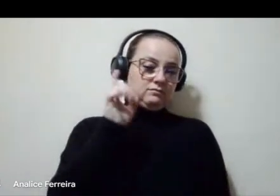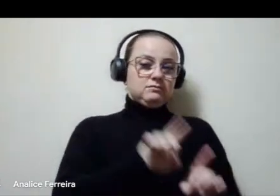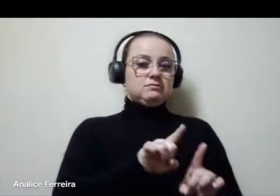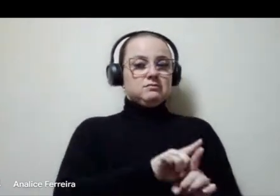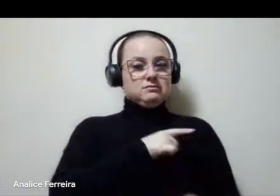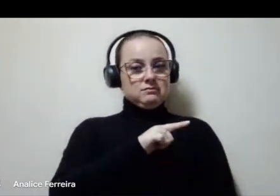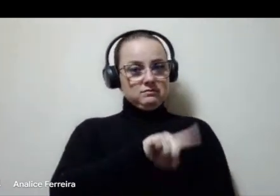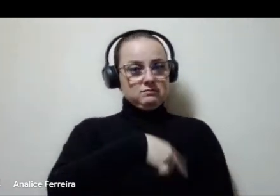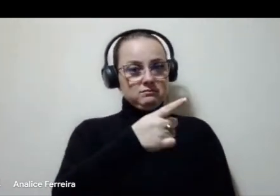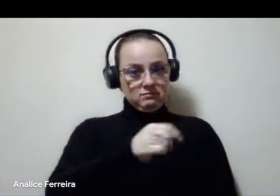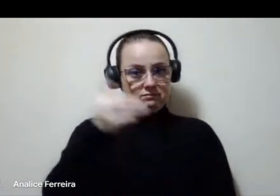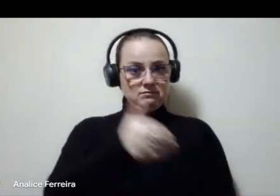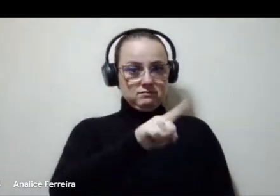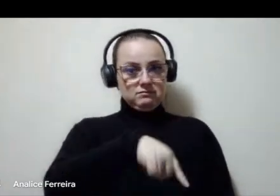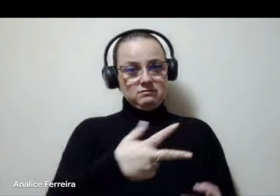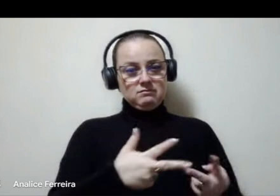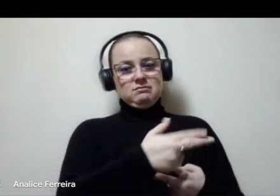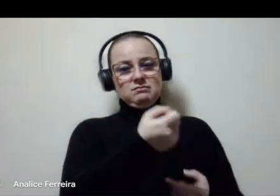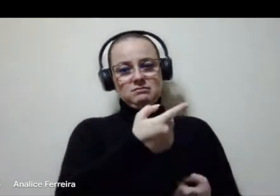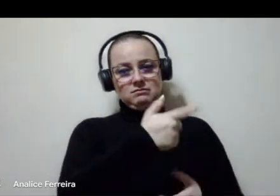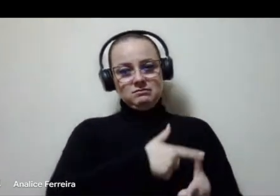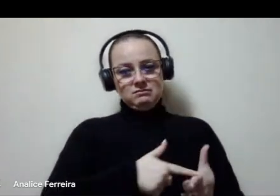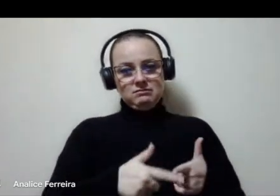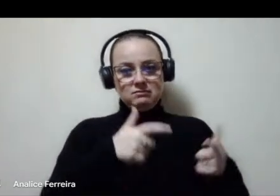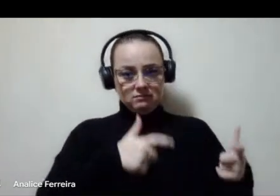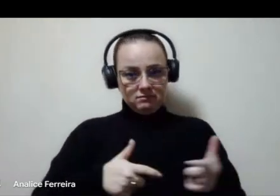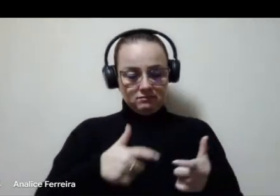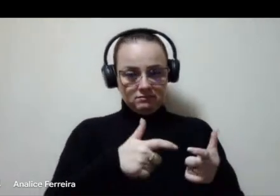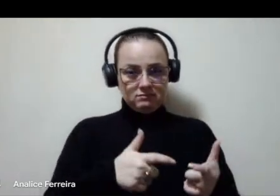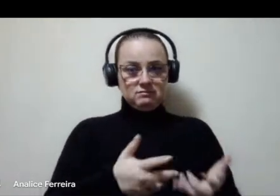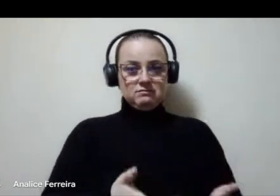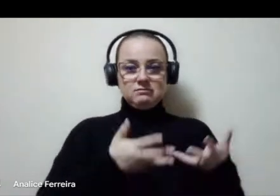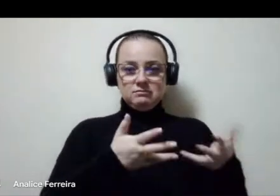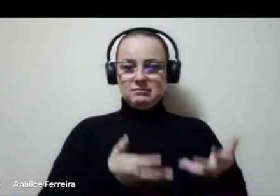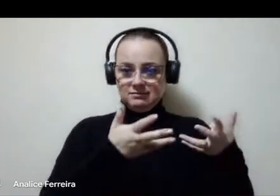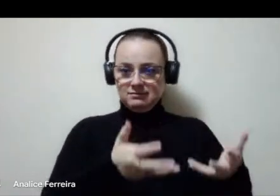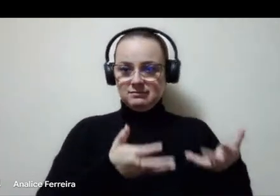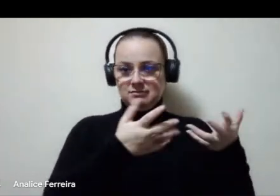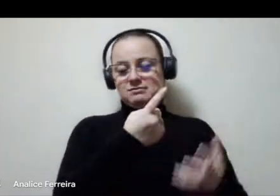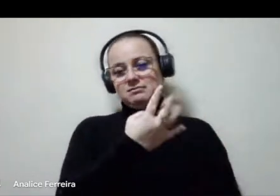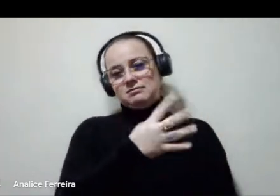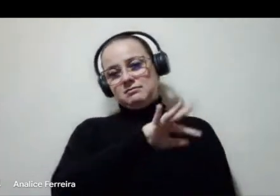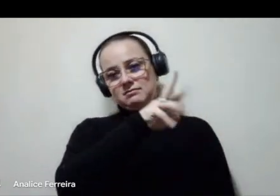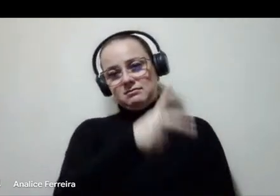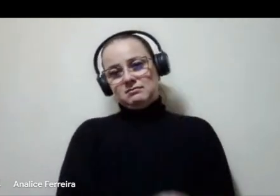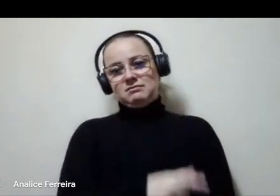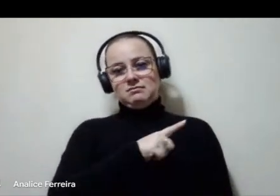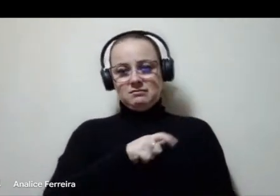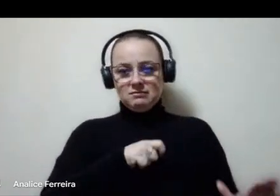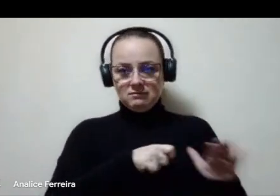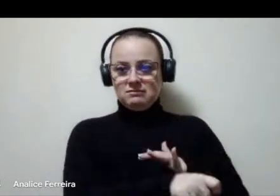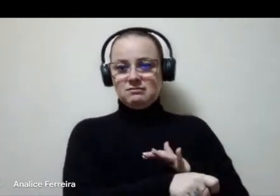records. He comes with some divisions, where, in the part of the Fomento, there are 14 million, but then there are investments in